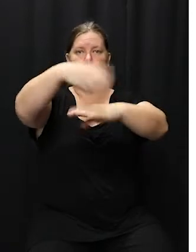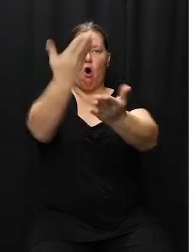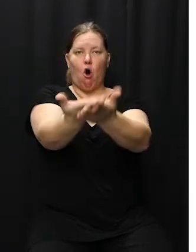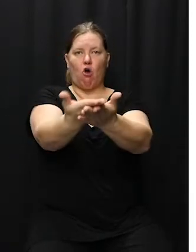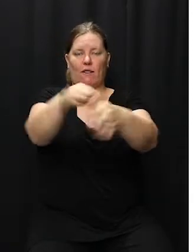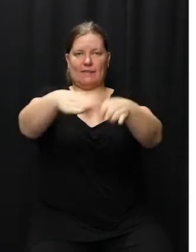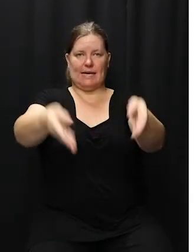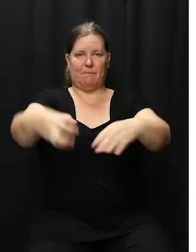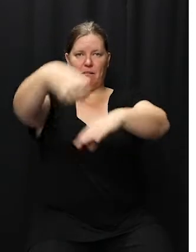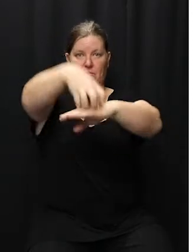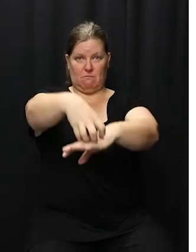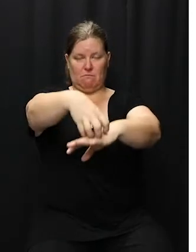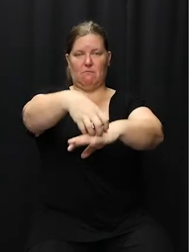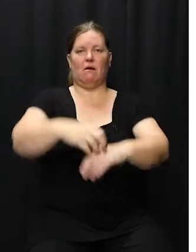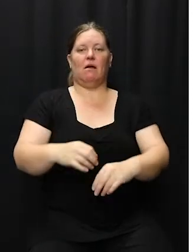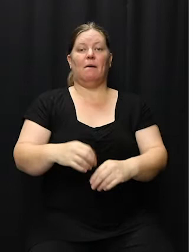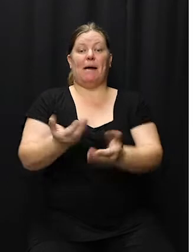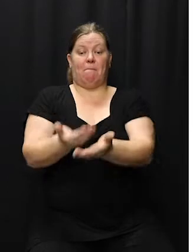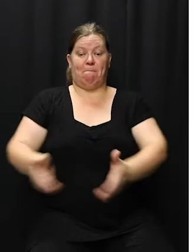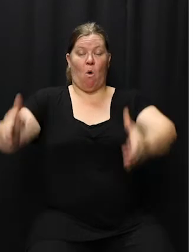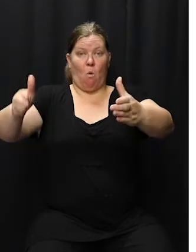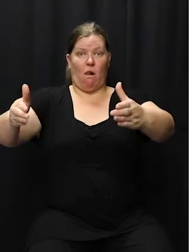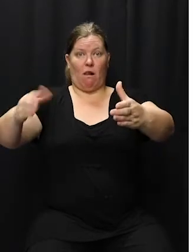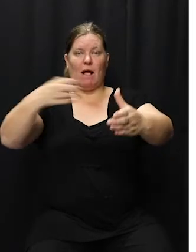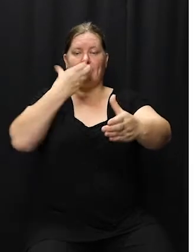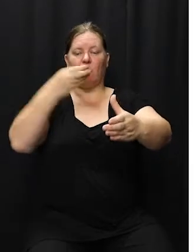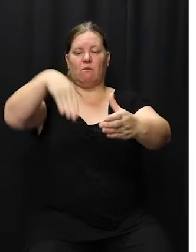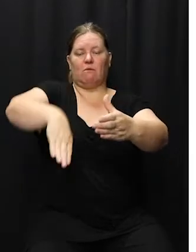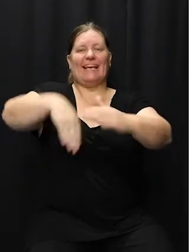door, or an apple is on the table.